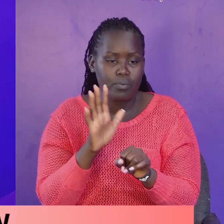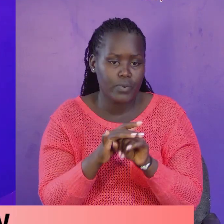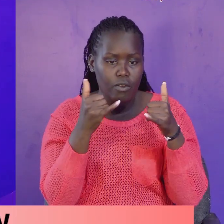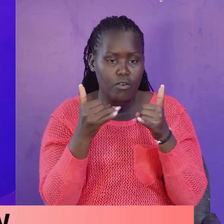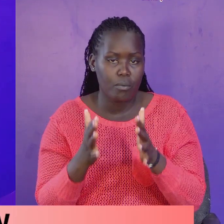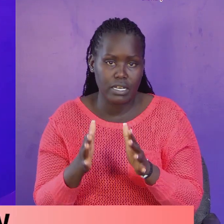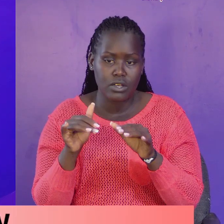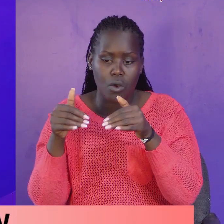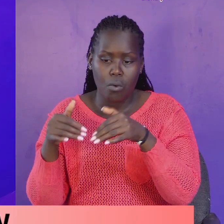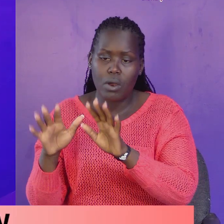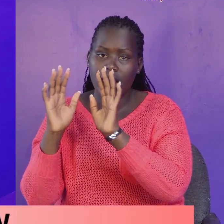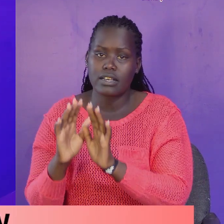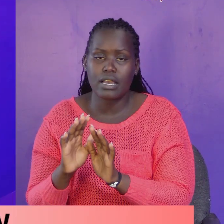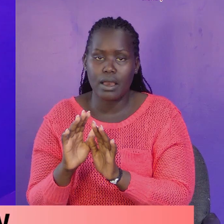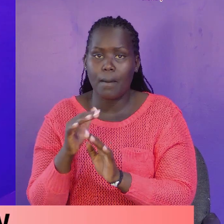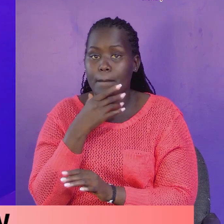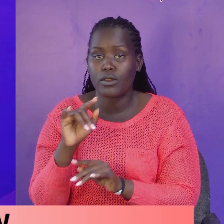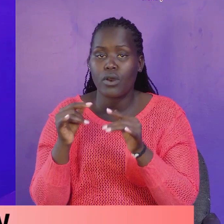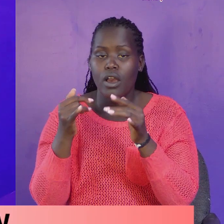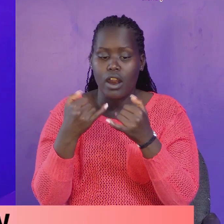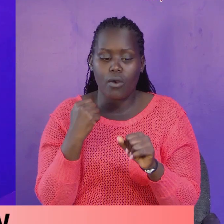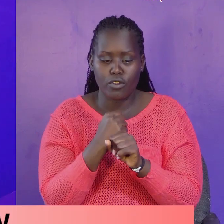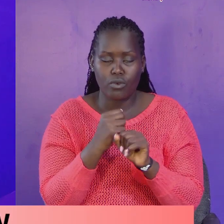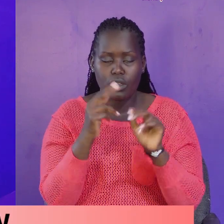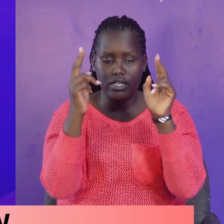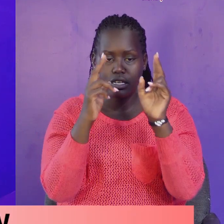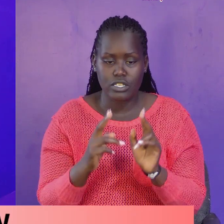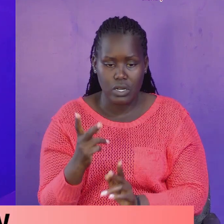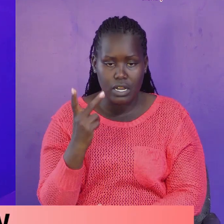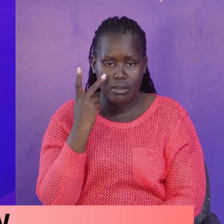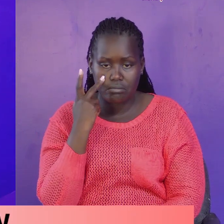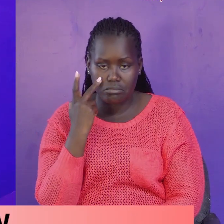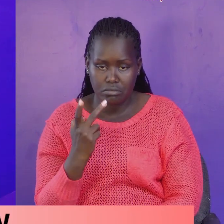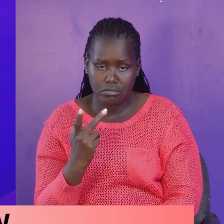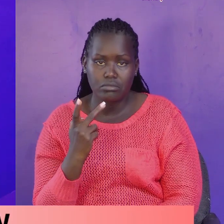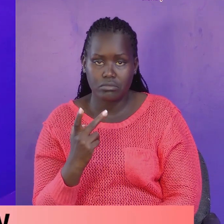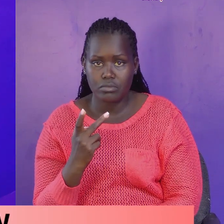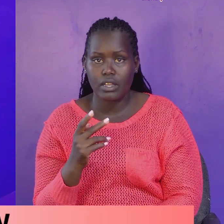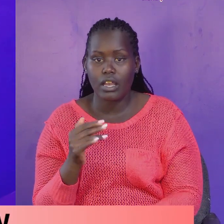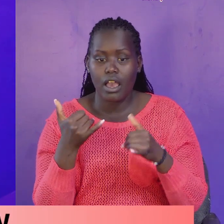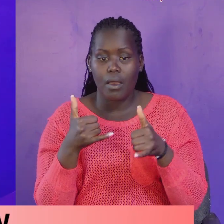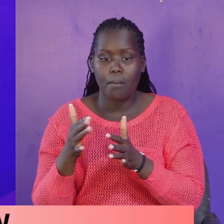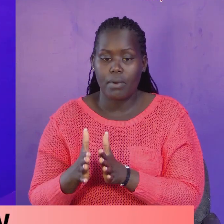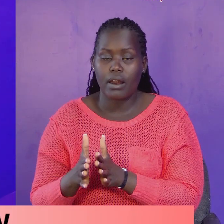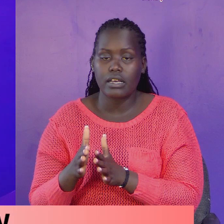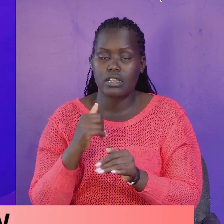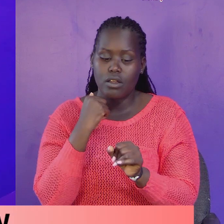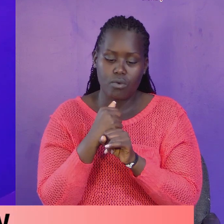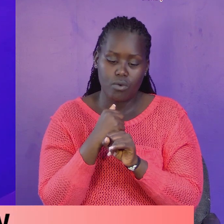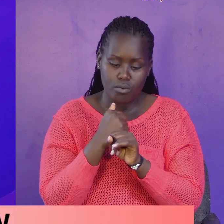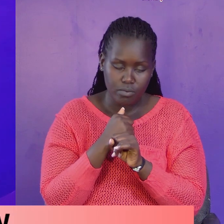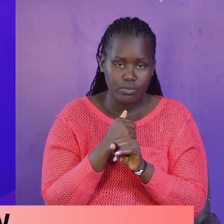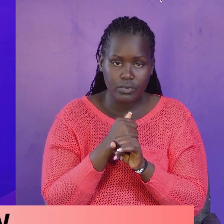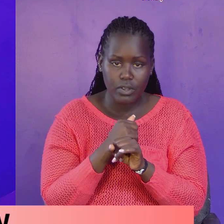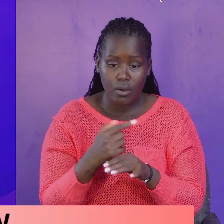now performing, even internationally. I saw their players, they are performing. We will